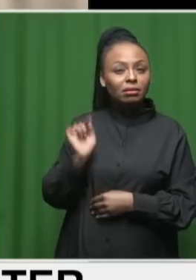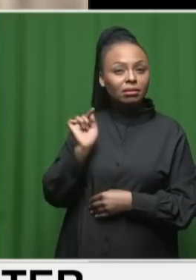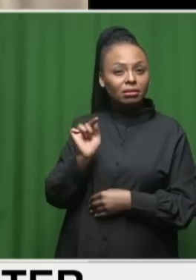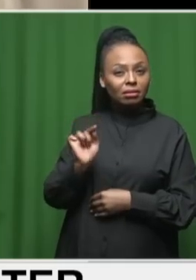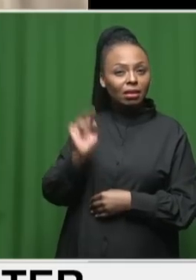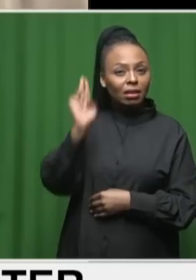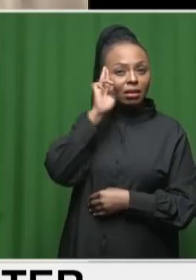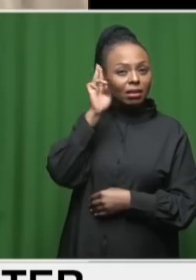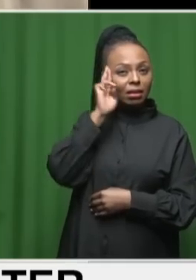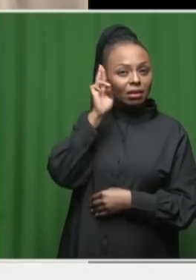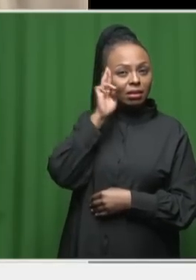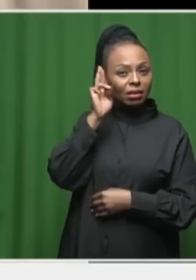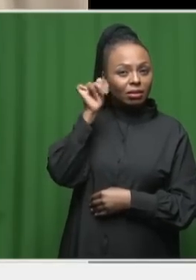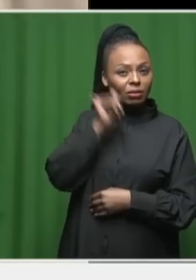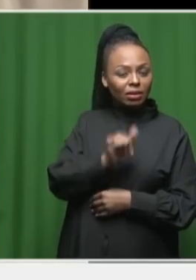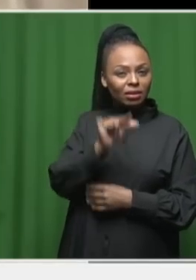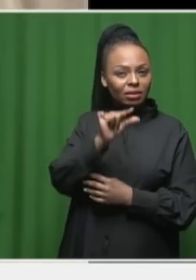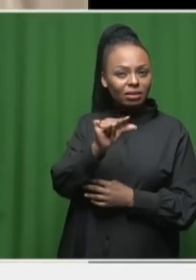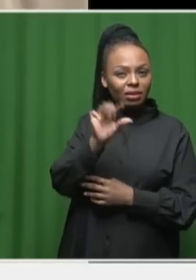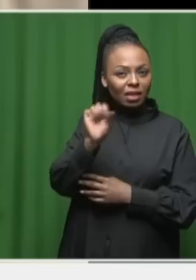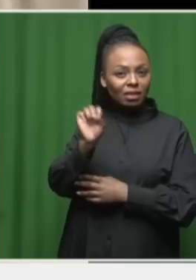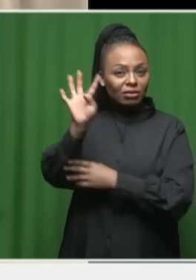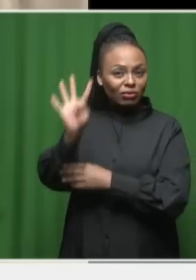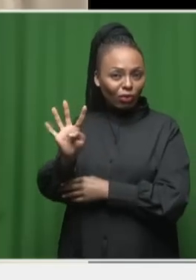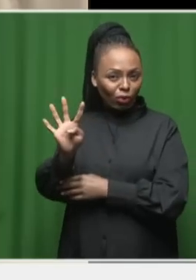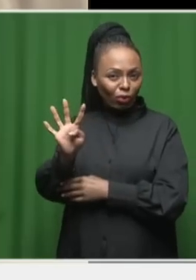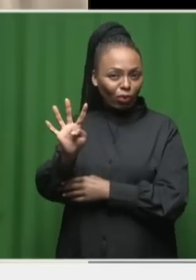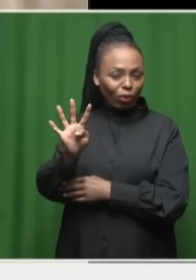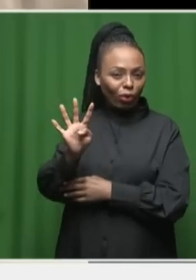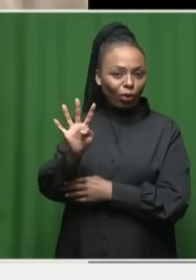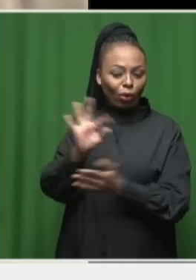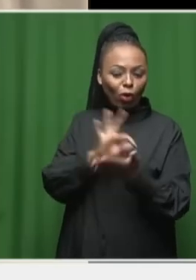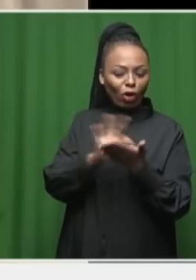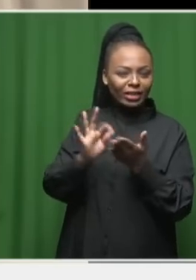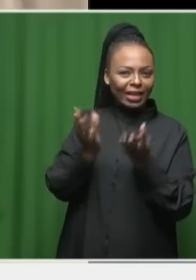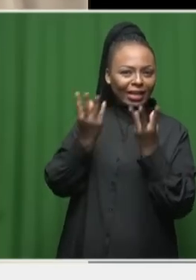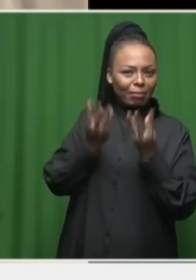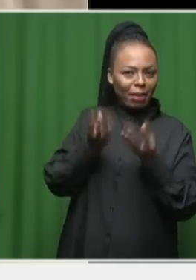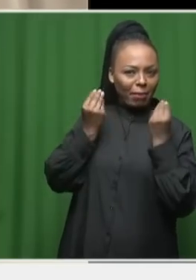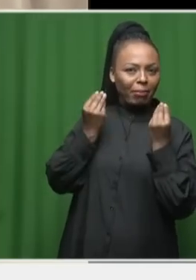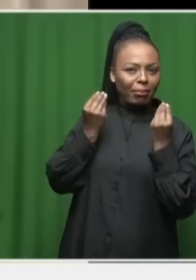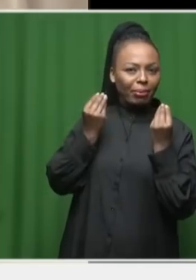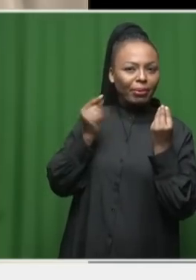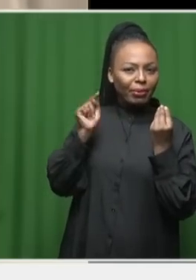when GS4 got the contract, just before they got the contract, when people were still,